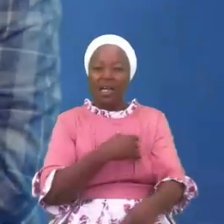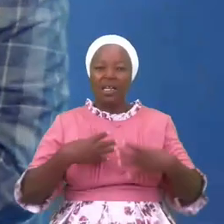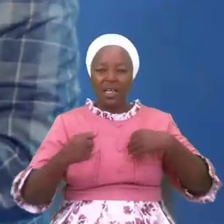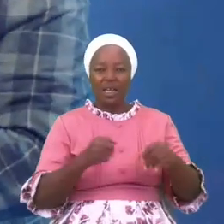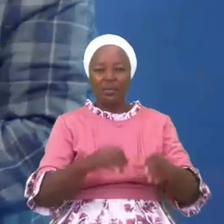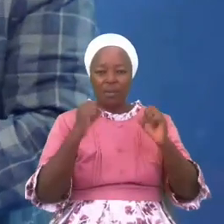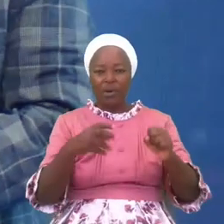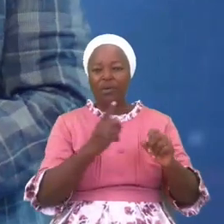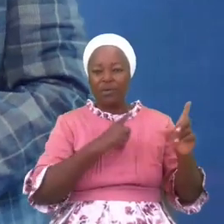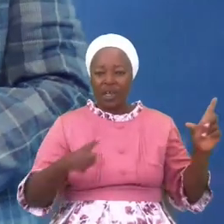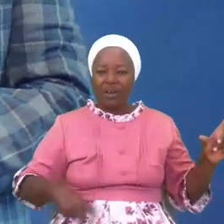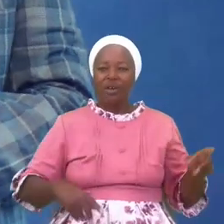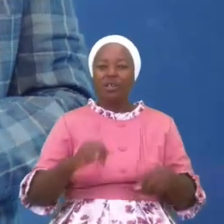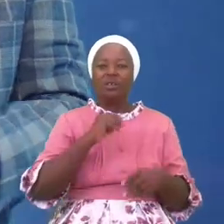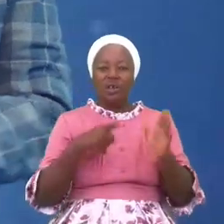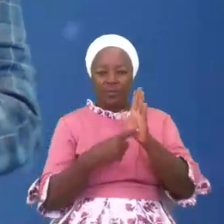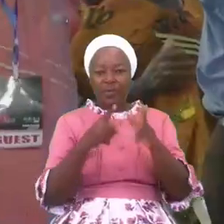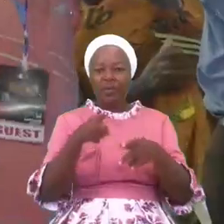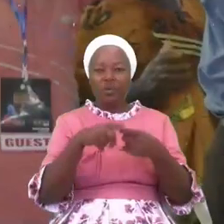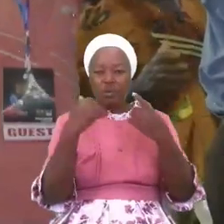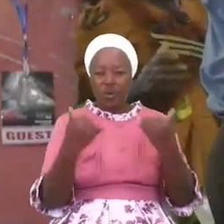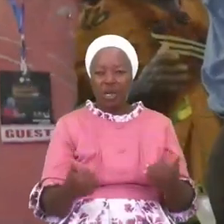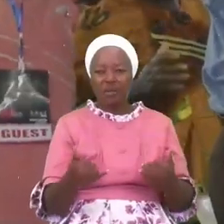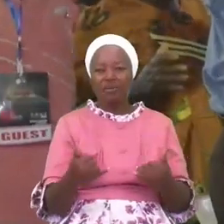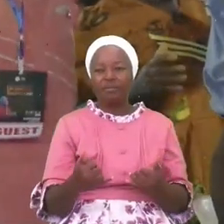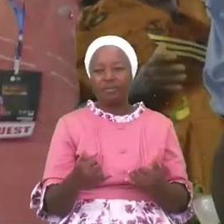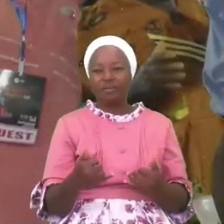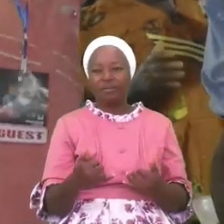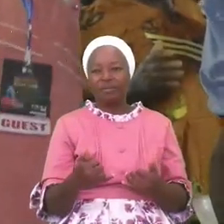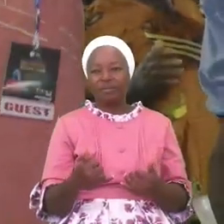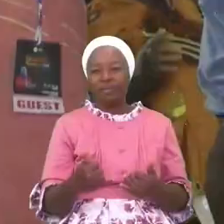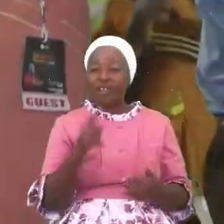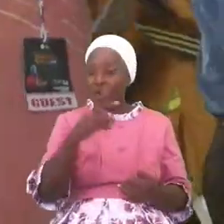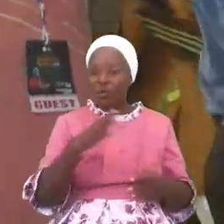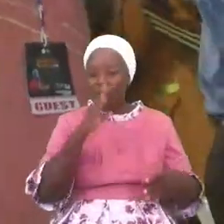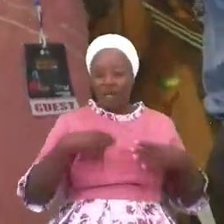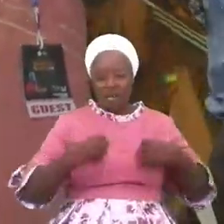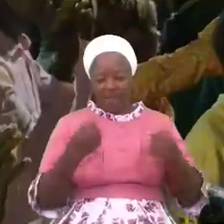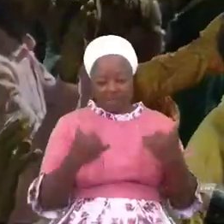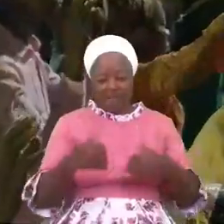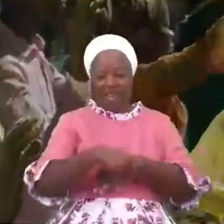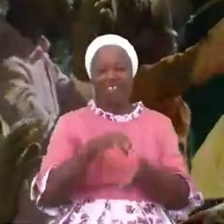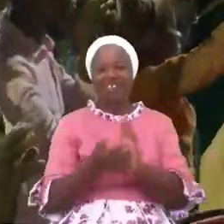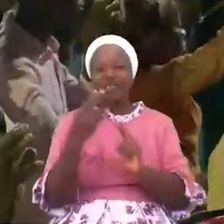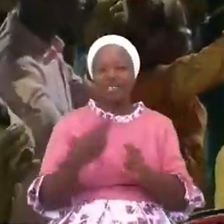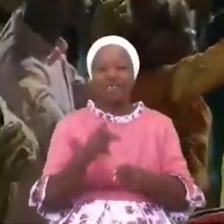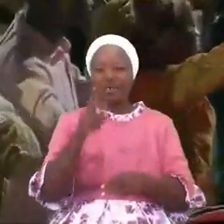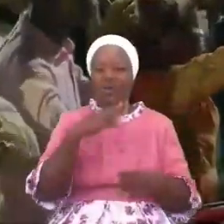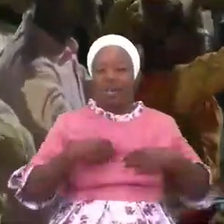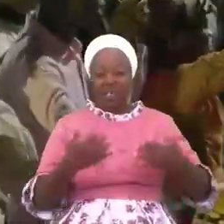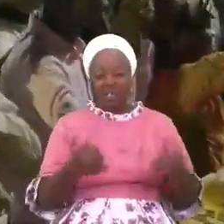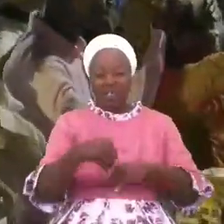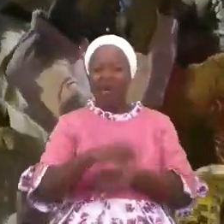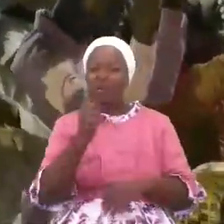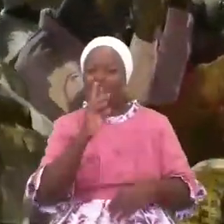now. You're healed tonight. Where's the person I'm talking about there? Raise up one hand and lay the other